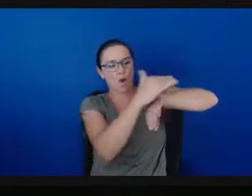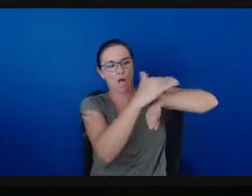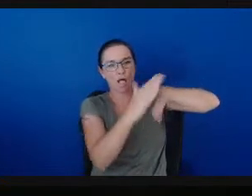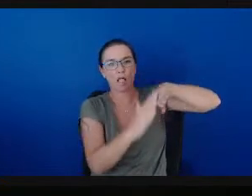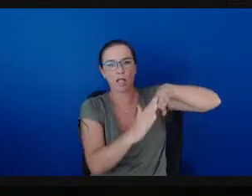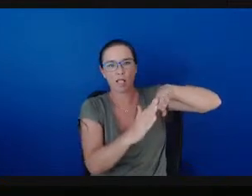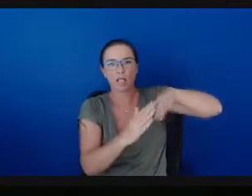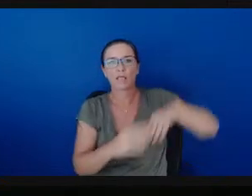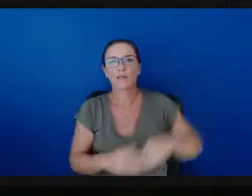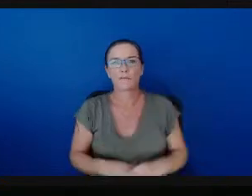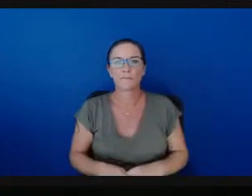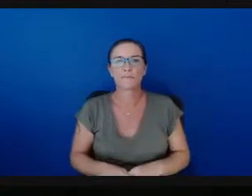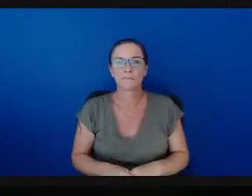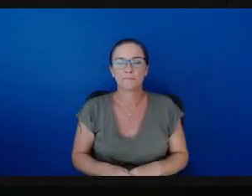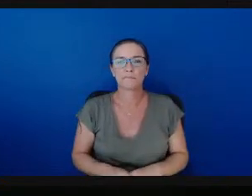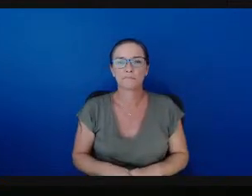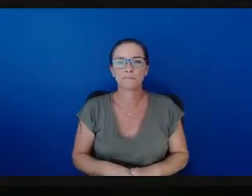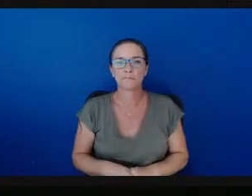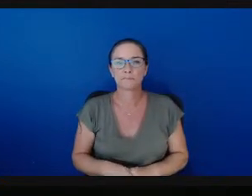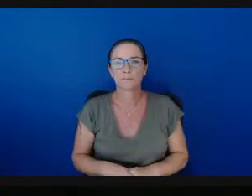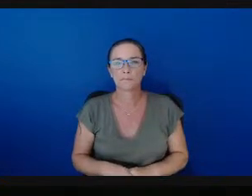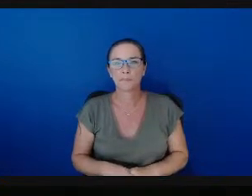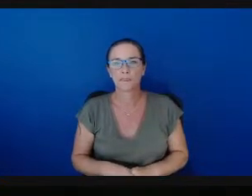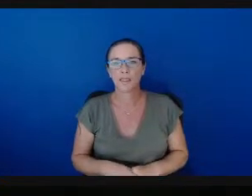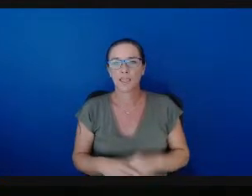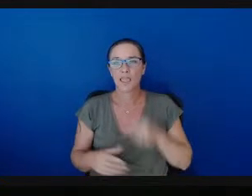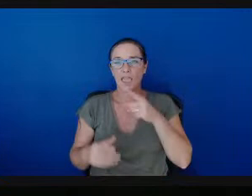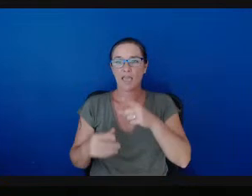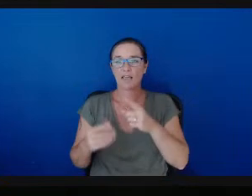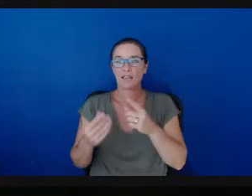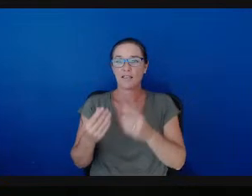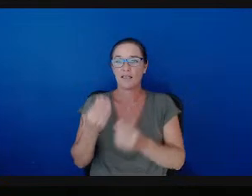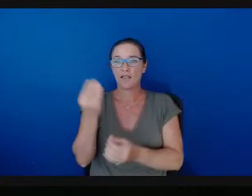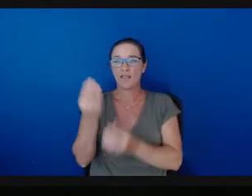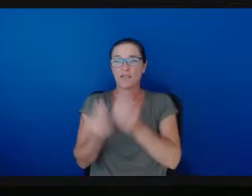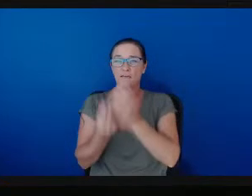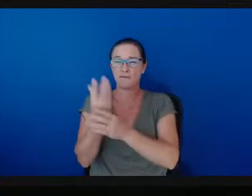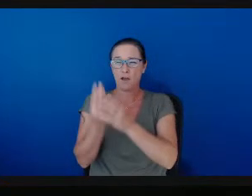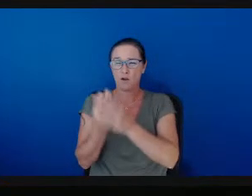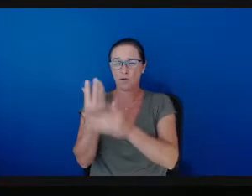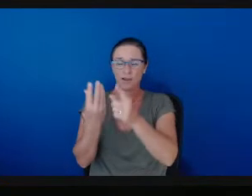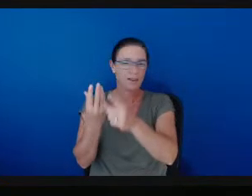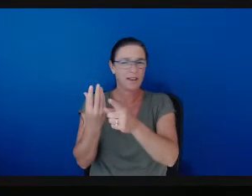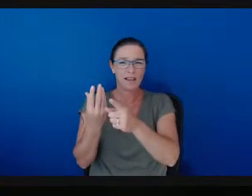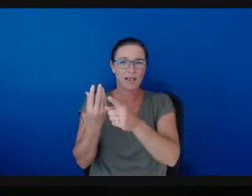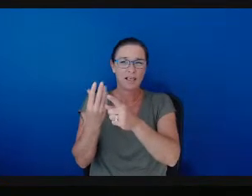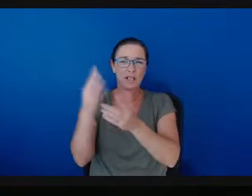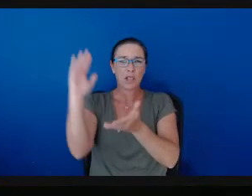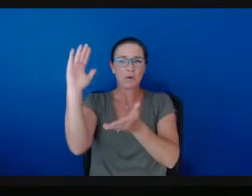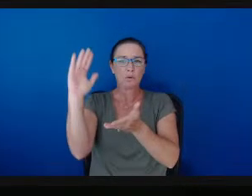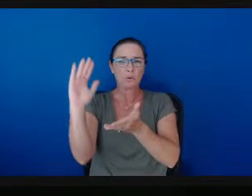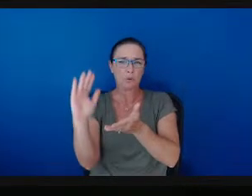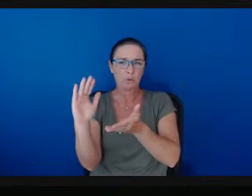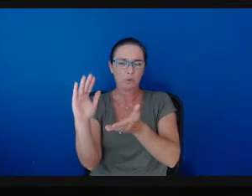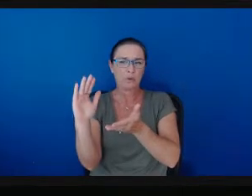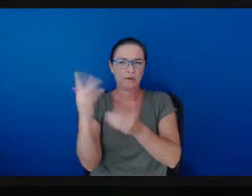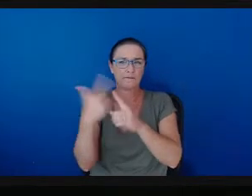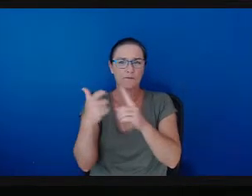drop block wall. And our fountain doesn't look quite as big as before, right, when that happens